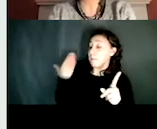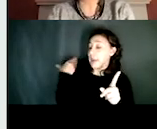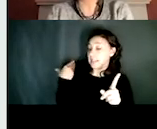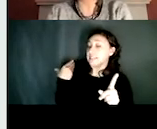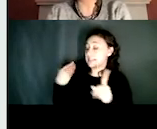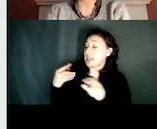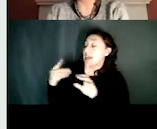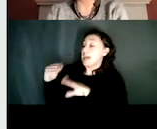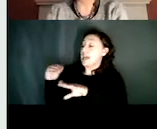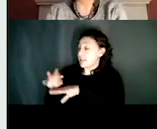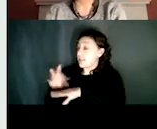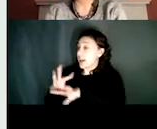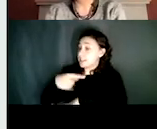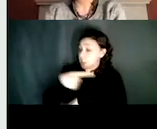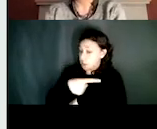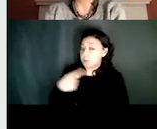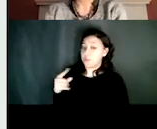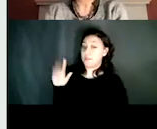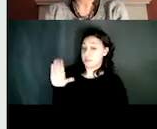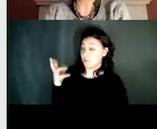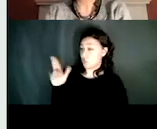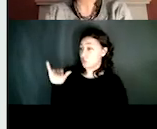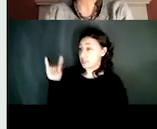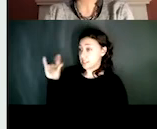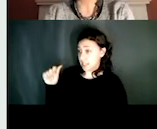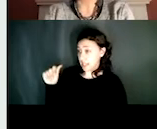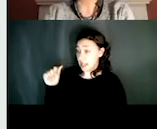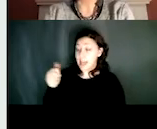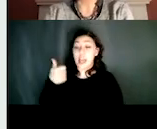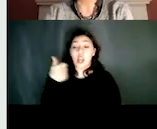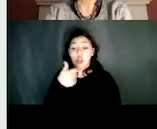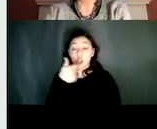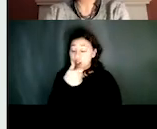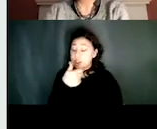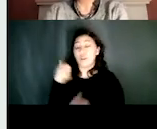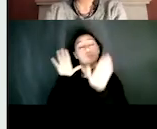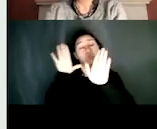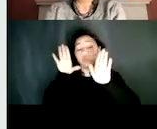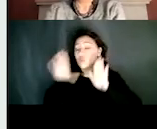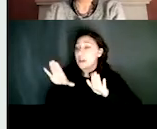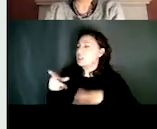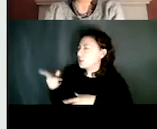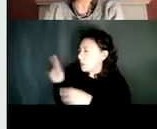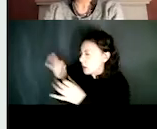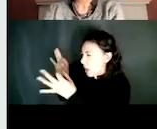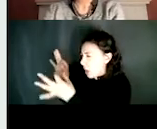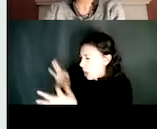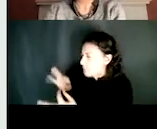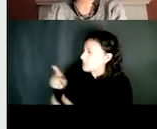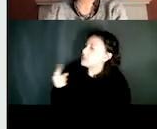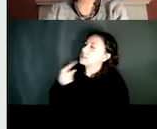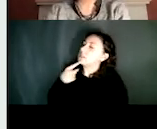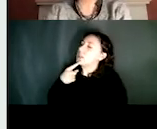observed something I may not have expected, or why a certain experiment may not have worked out. Beyond the what,